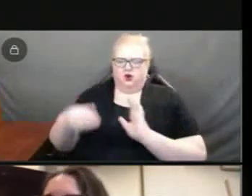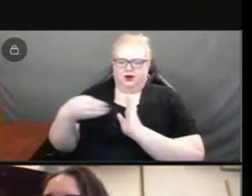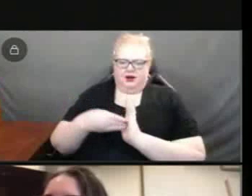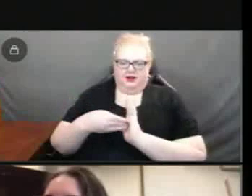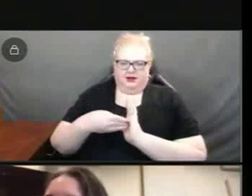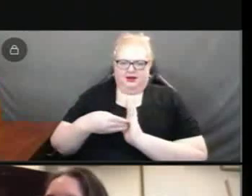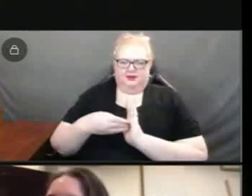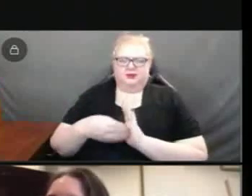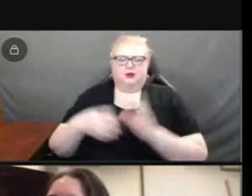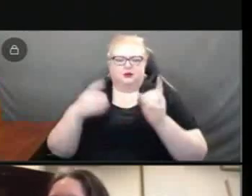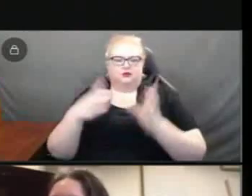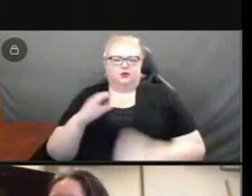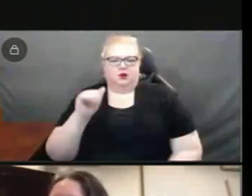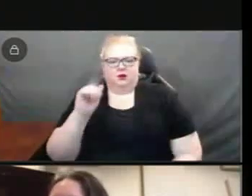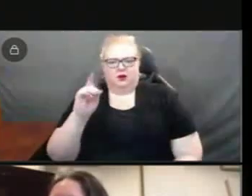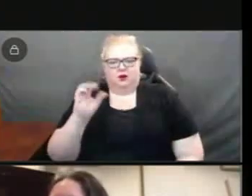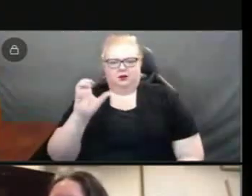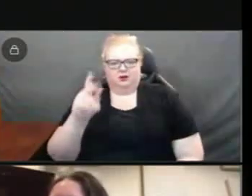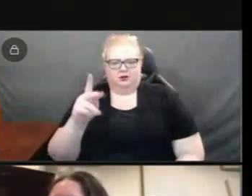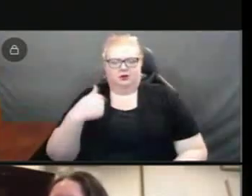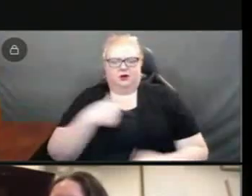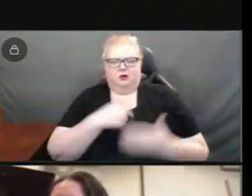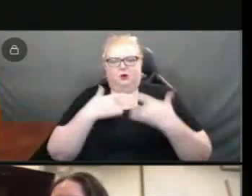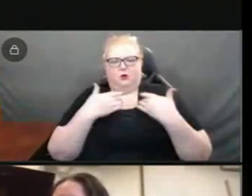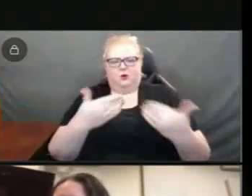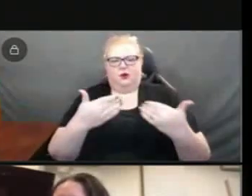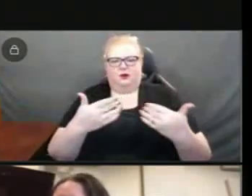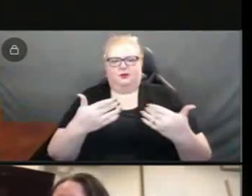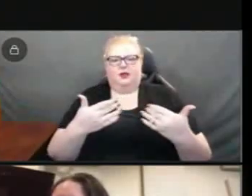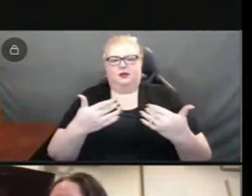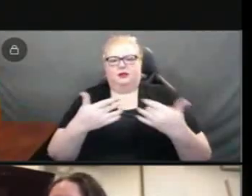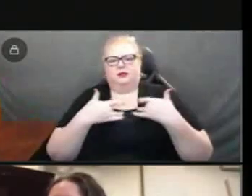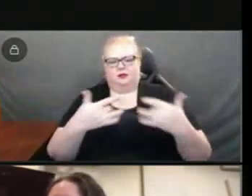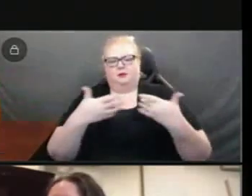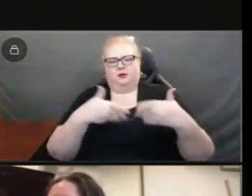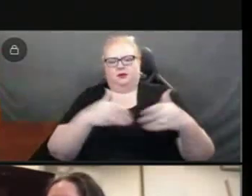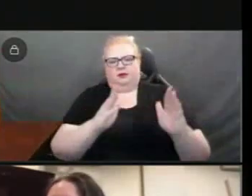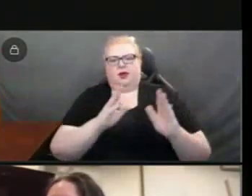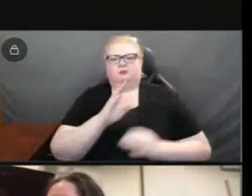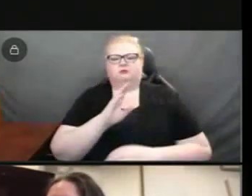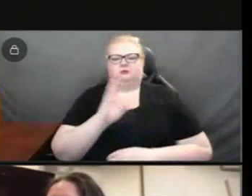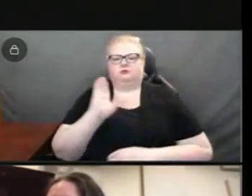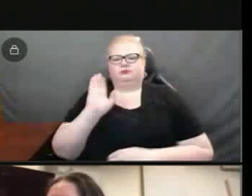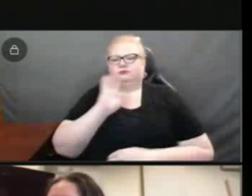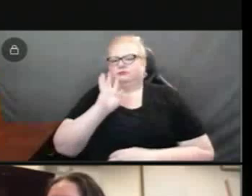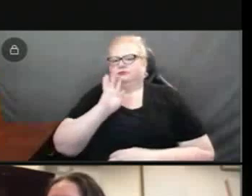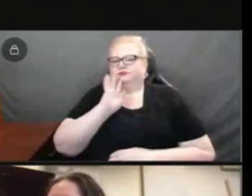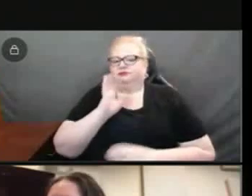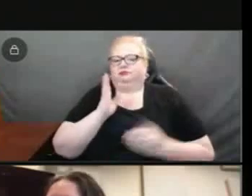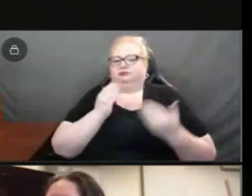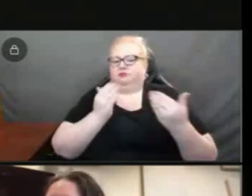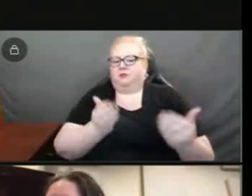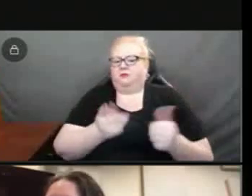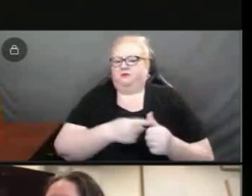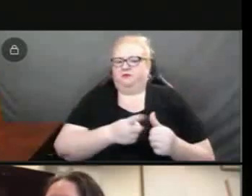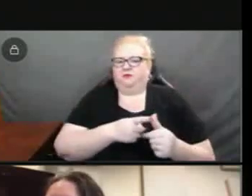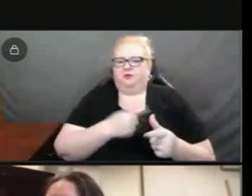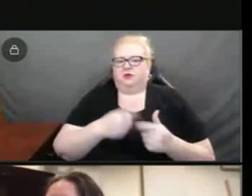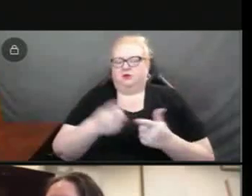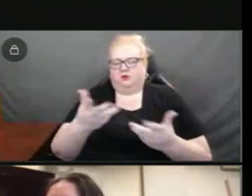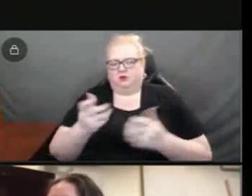Director Adcock, we generally let the speaker speak, but we definitely have you signed up to ask a question. Would you like to ask him a